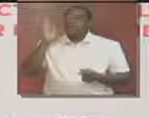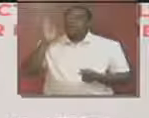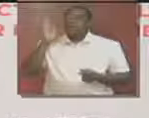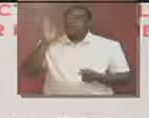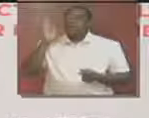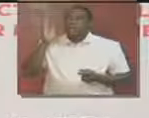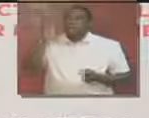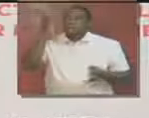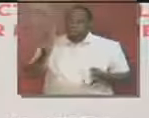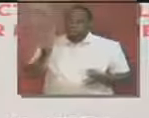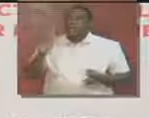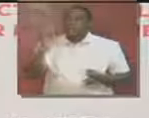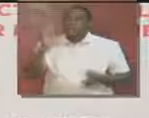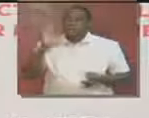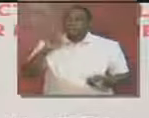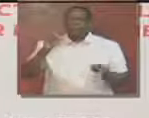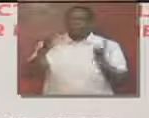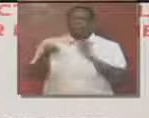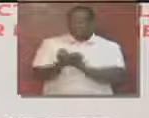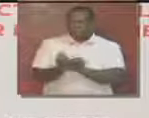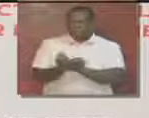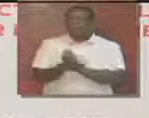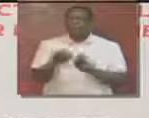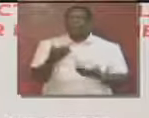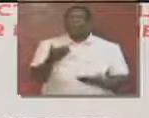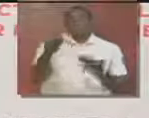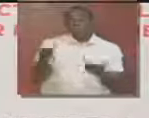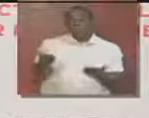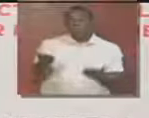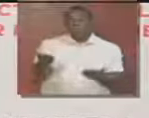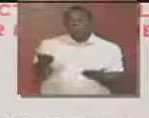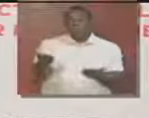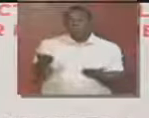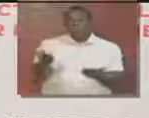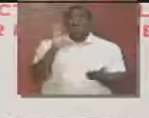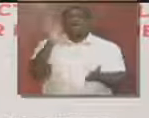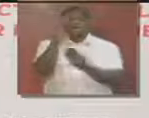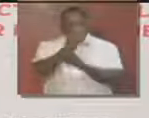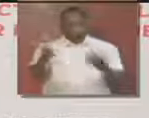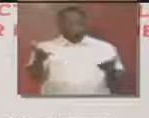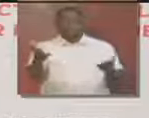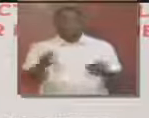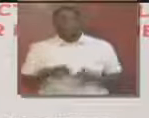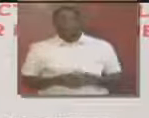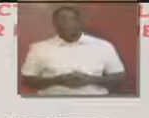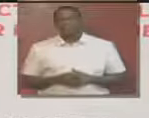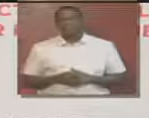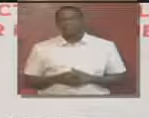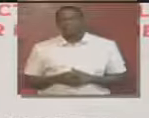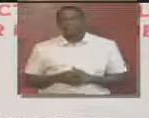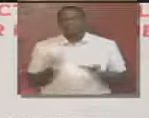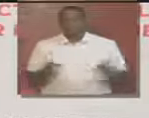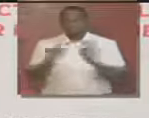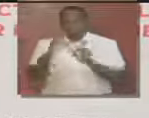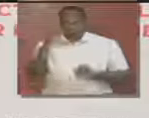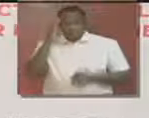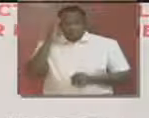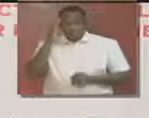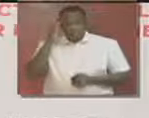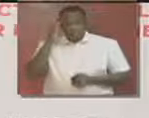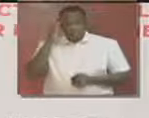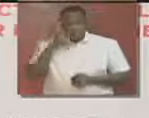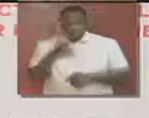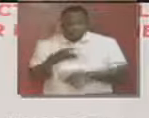current recommendations will be communicated to the public. Now, it's important to note that vaccination against COVID-19 doesn't